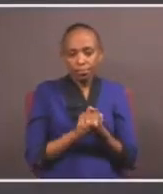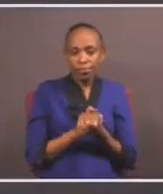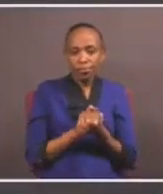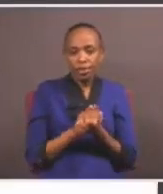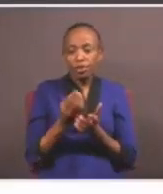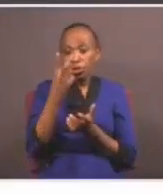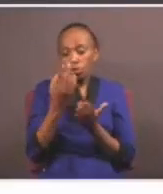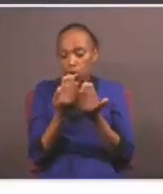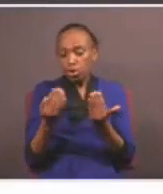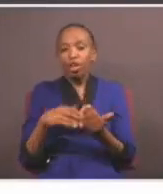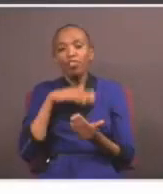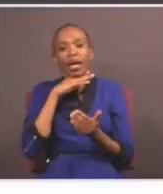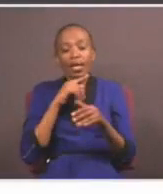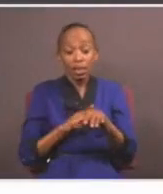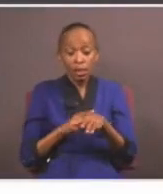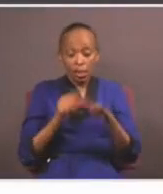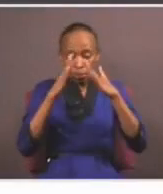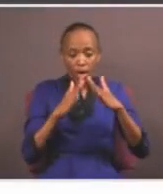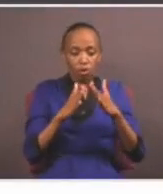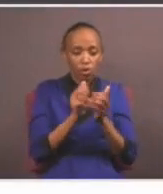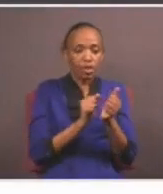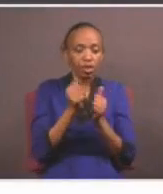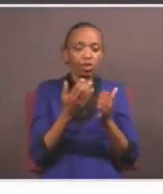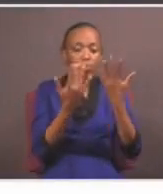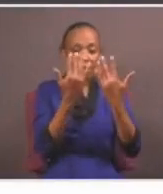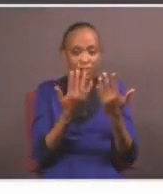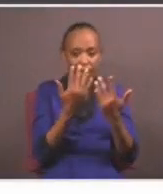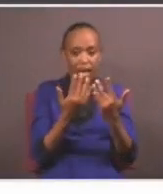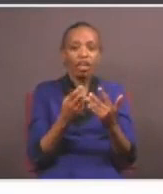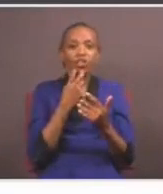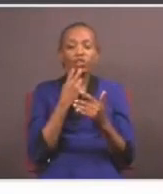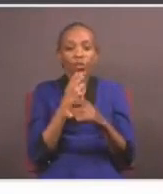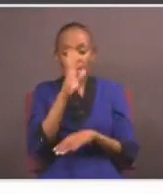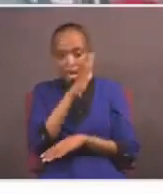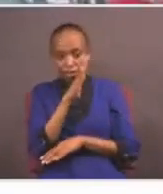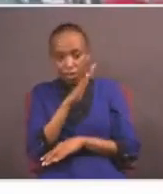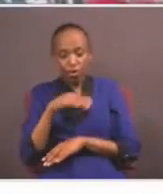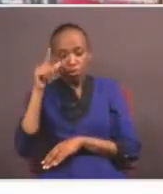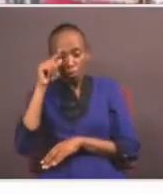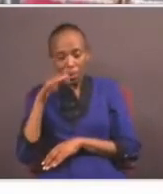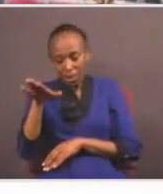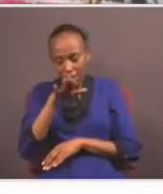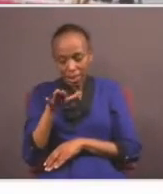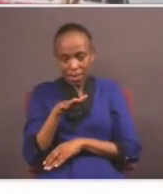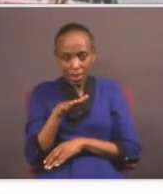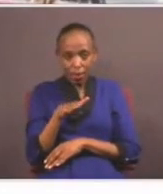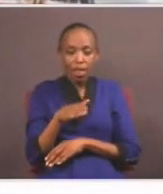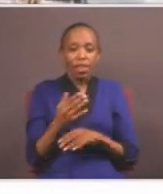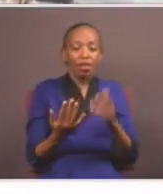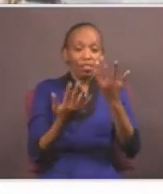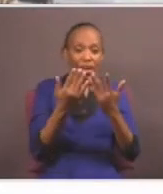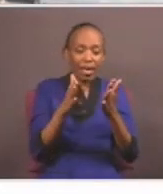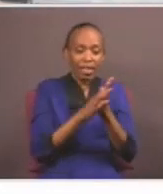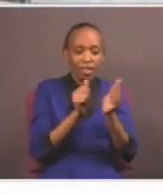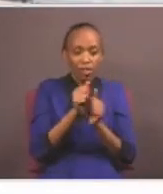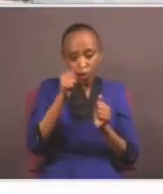Now, two children have perished after their house was gutted by fire Tuesday afternoon in Tononoka area of Mombasa County. The deadly inferno gutted down